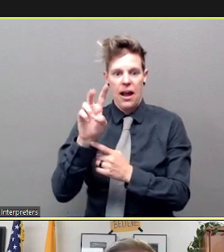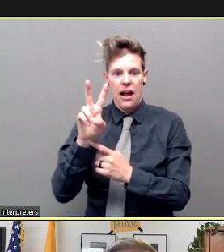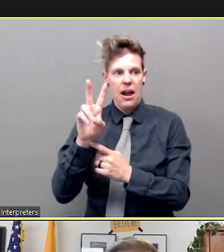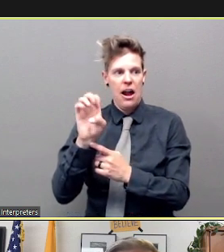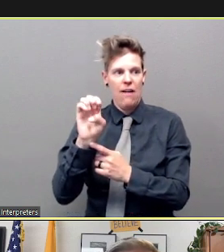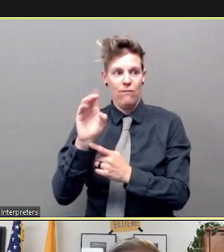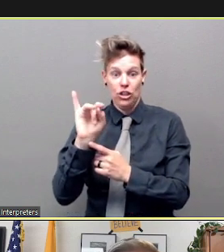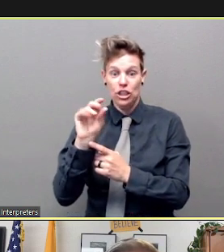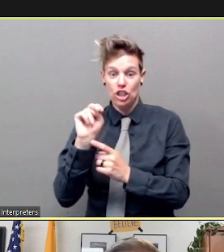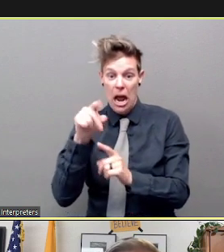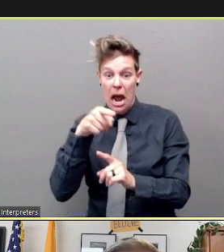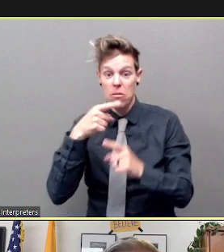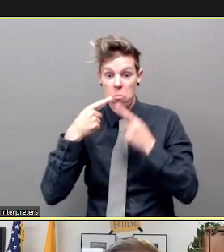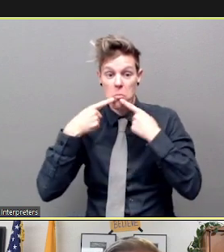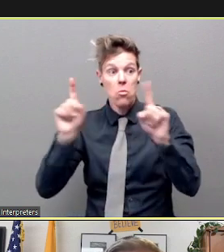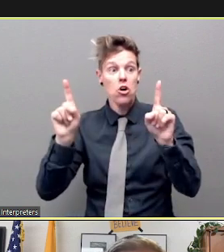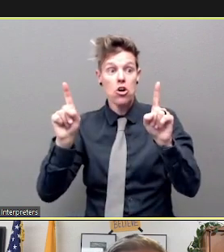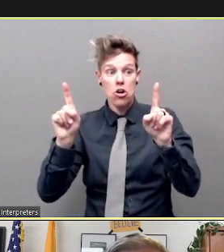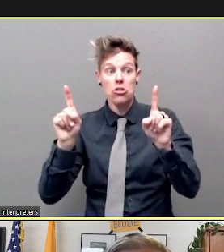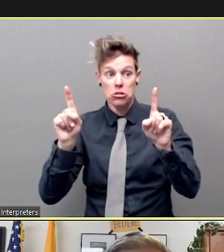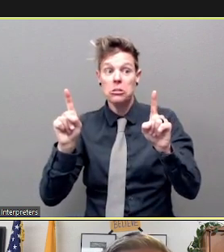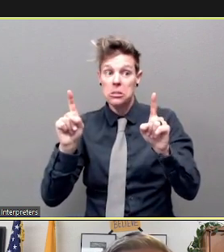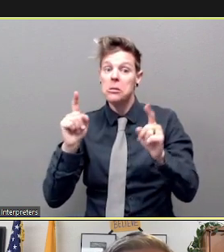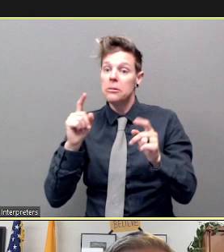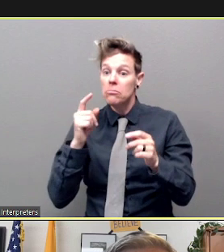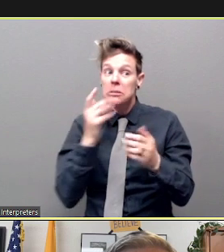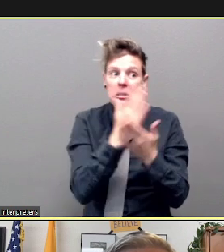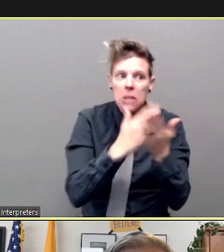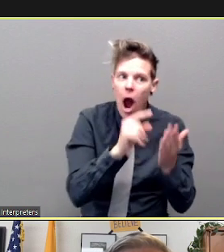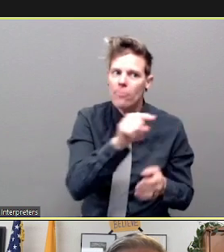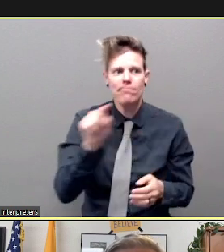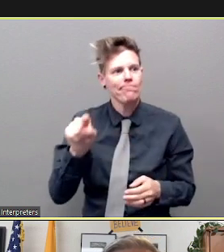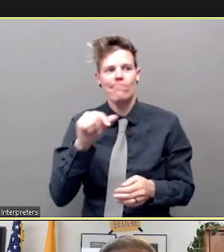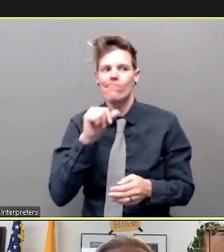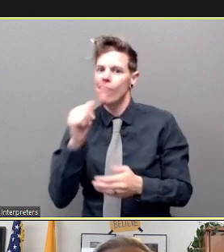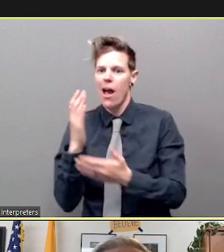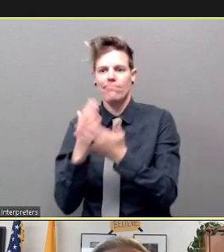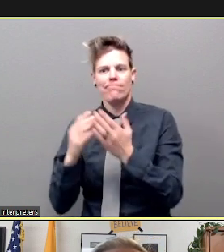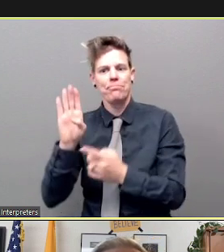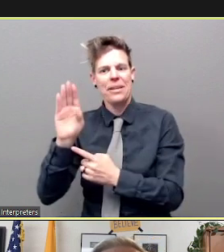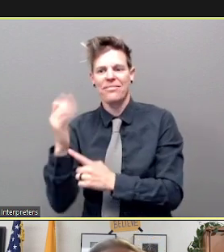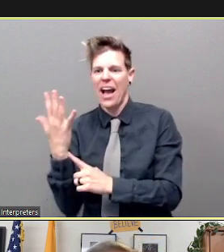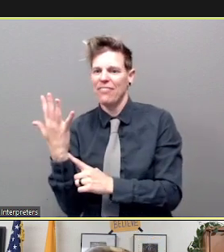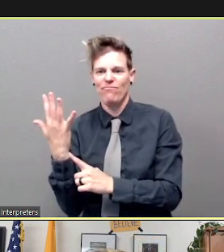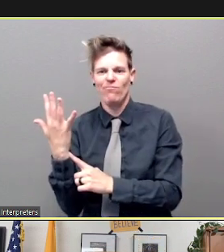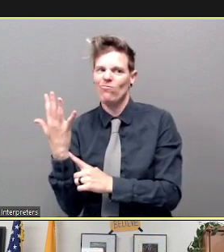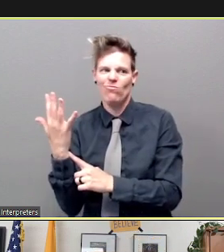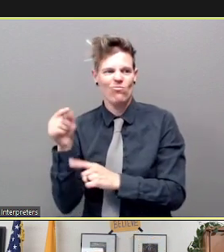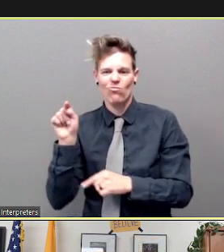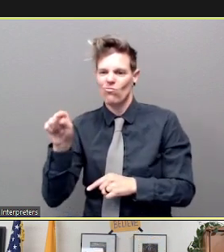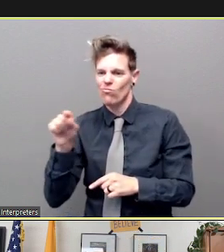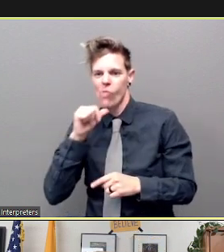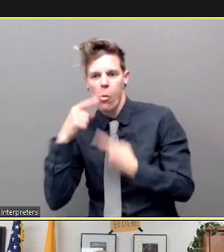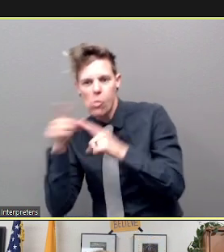our predominant variant, that's the yellow one, even though the color changes a little bit. While it was